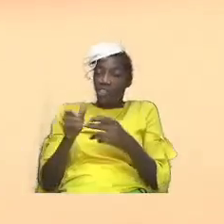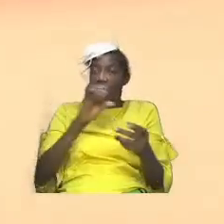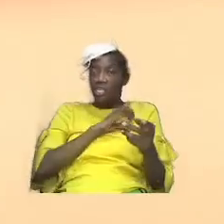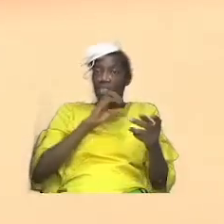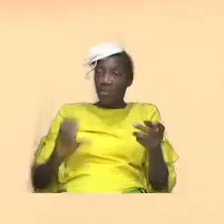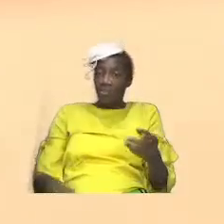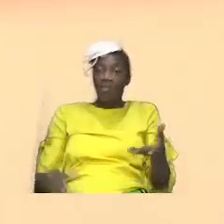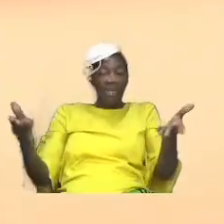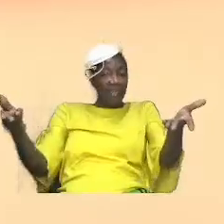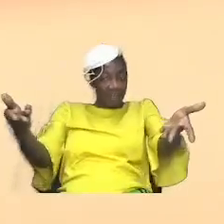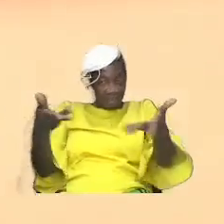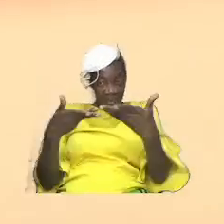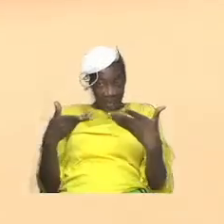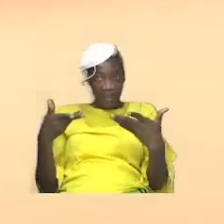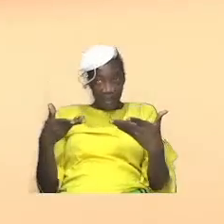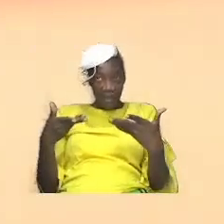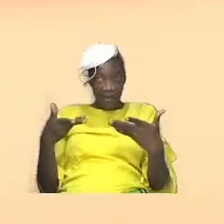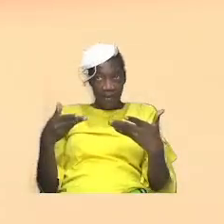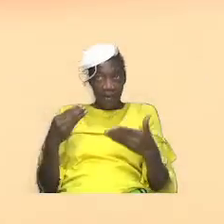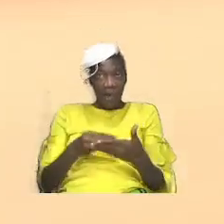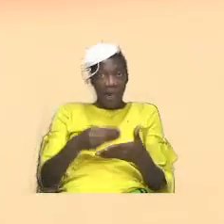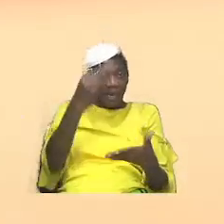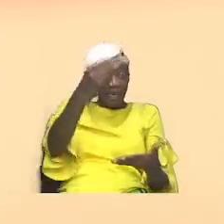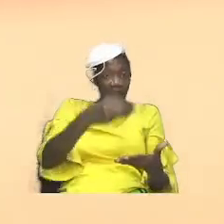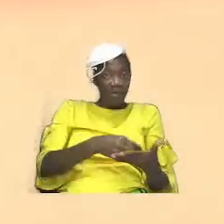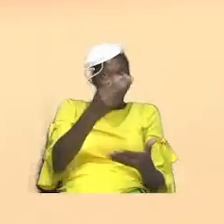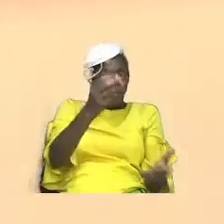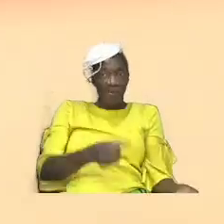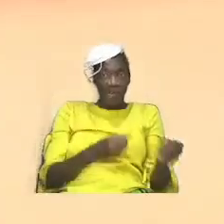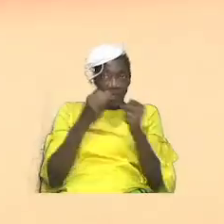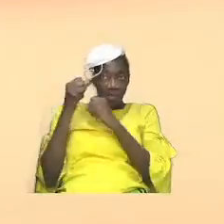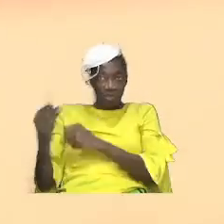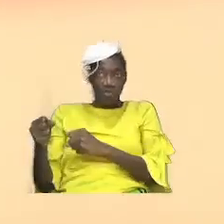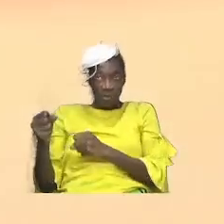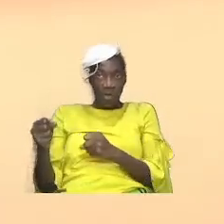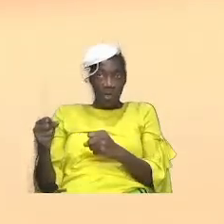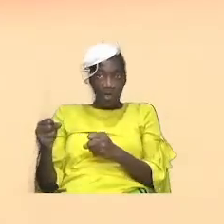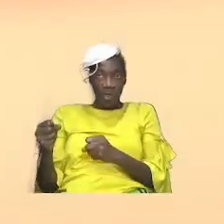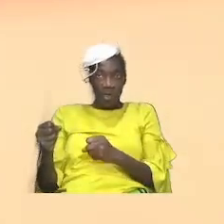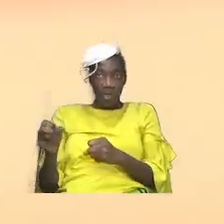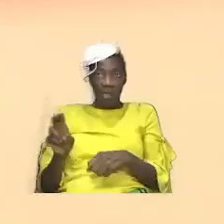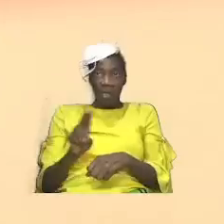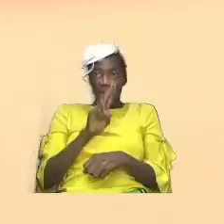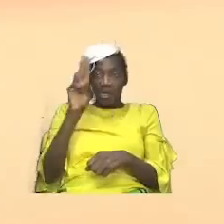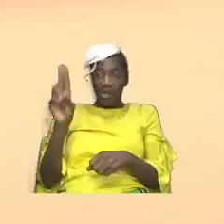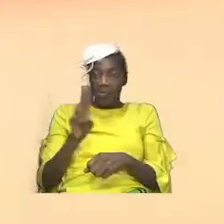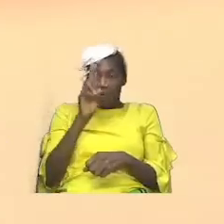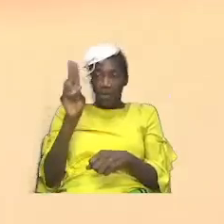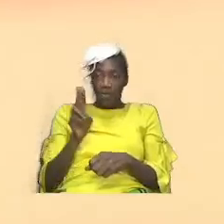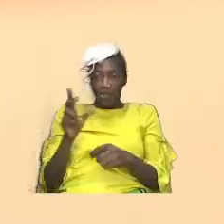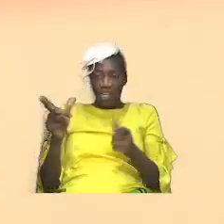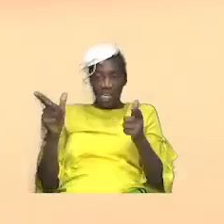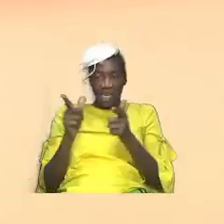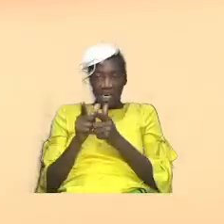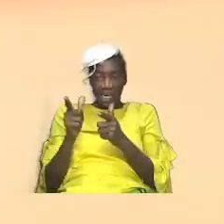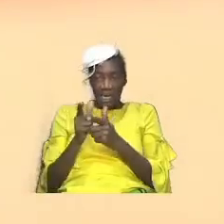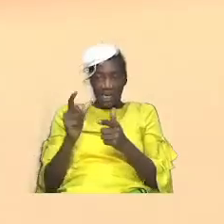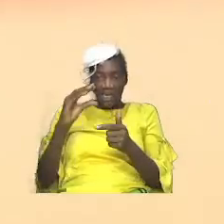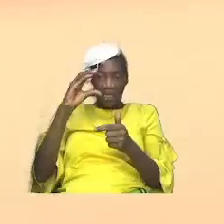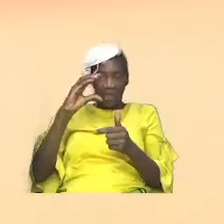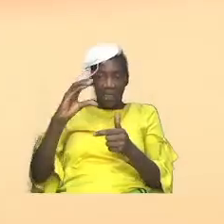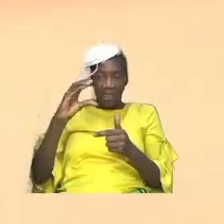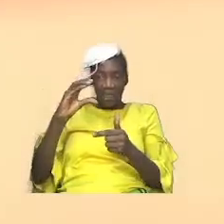It is here. Expensive and solid. And we're taking cheap things because we squander, we're